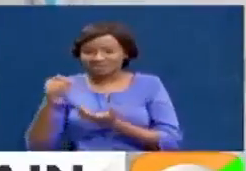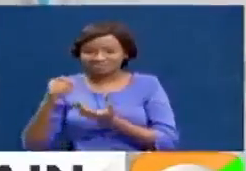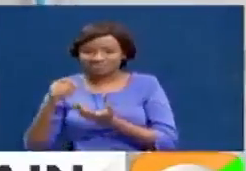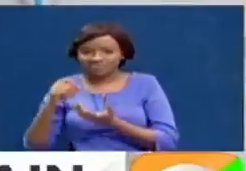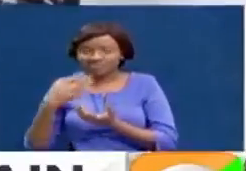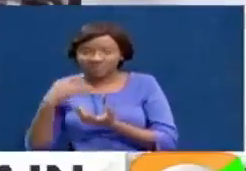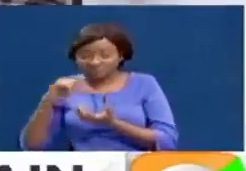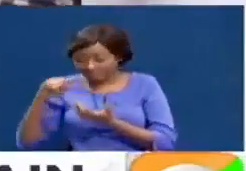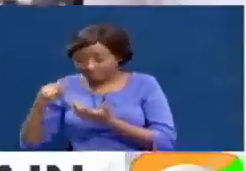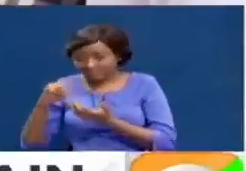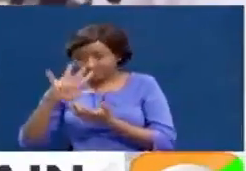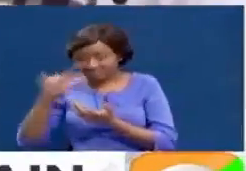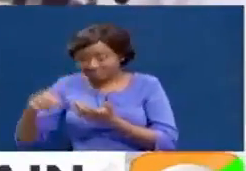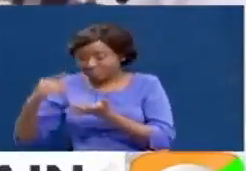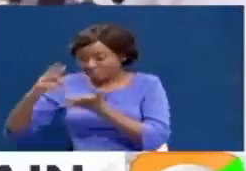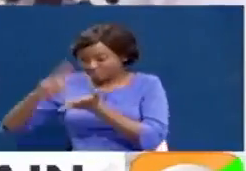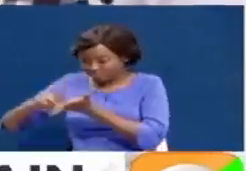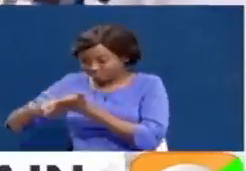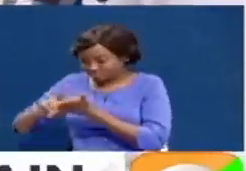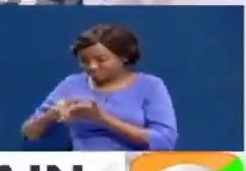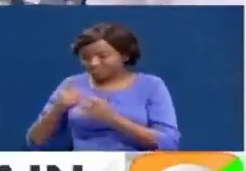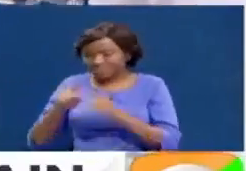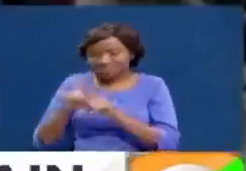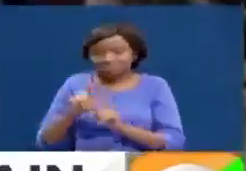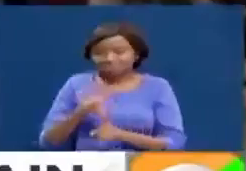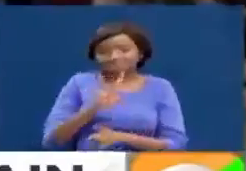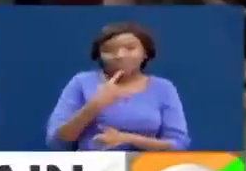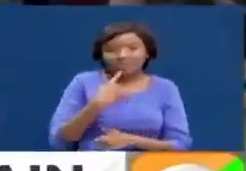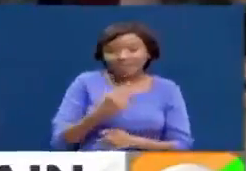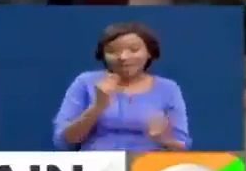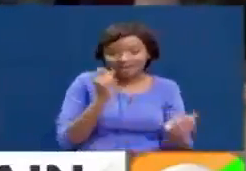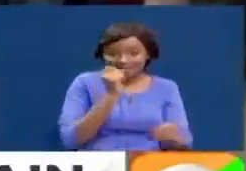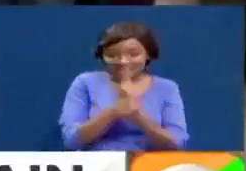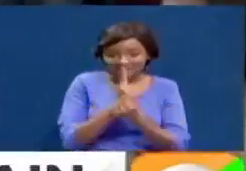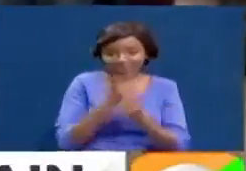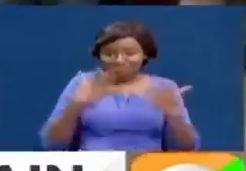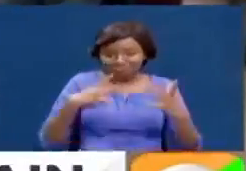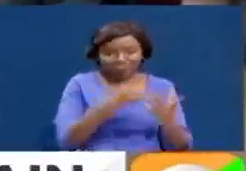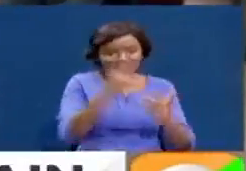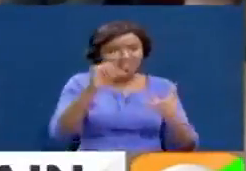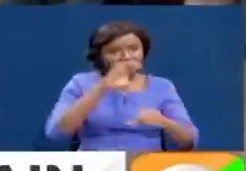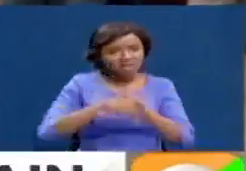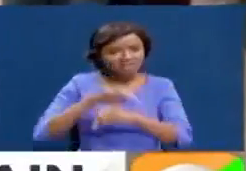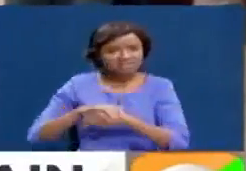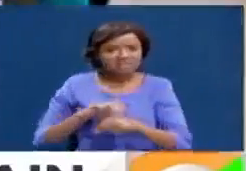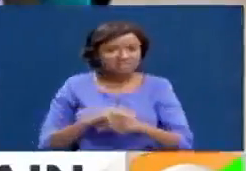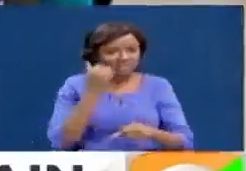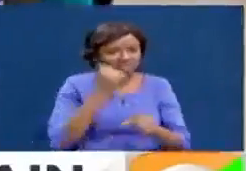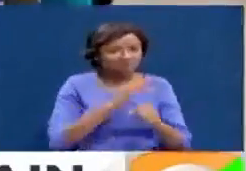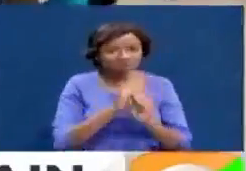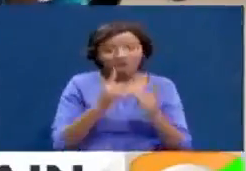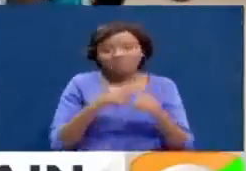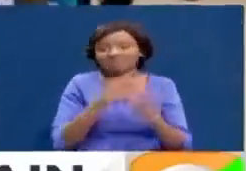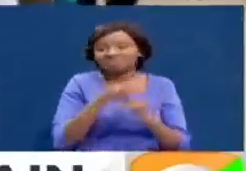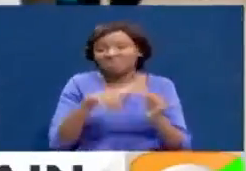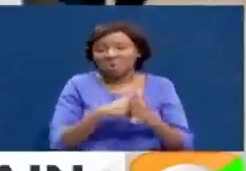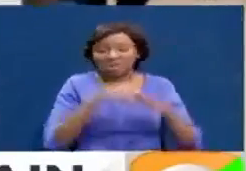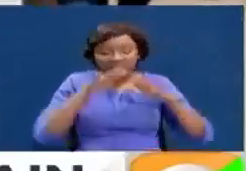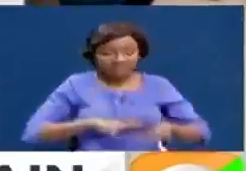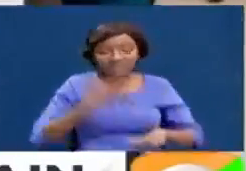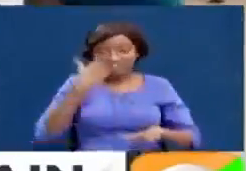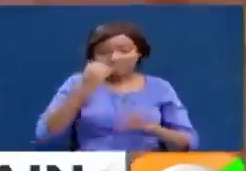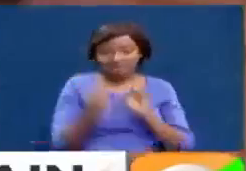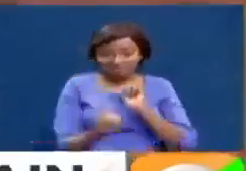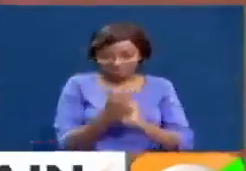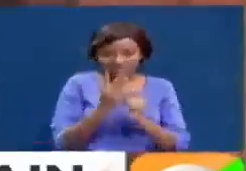these, 111 contacts have tested positive. However, majority of the contacts completed the mandatory 14 days follow-up